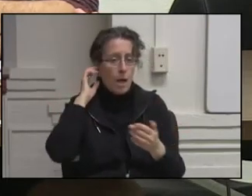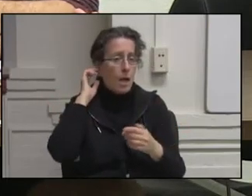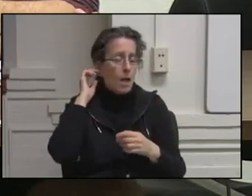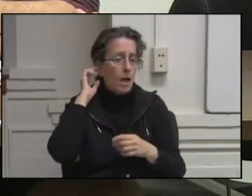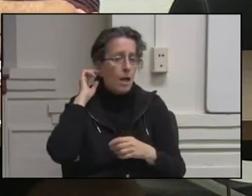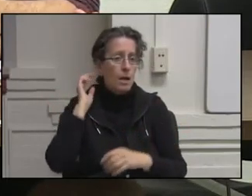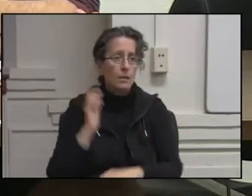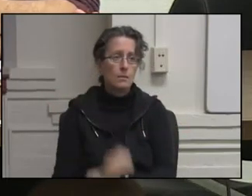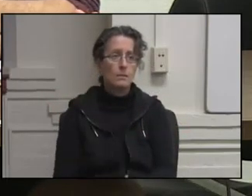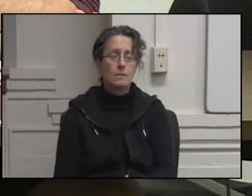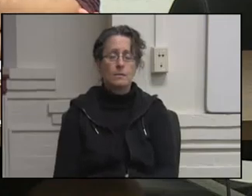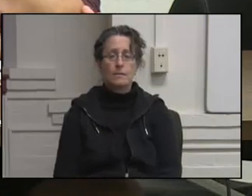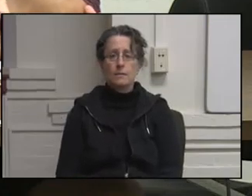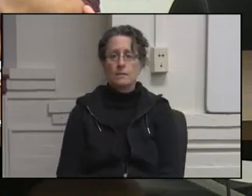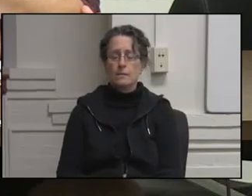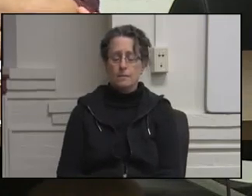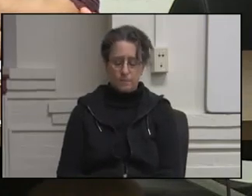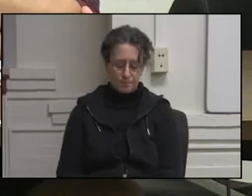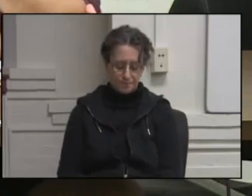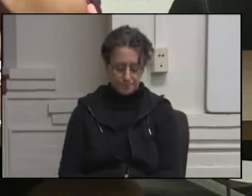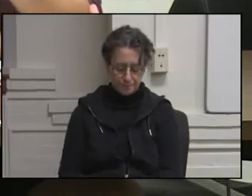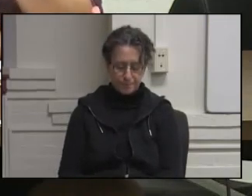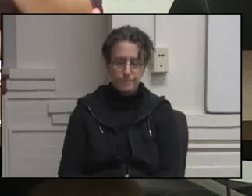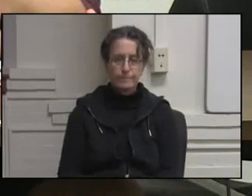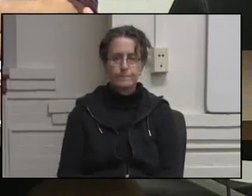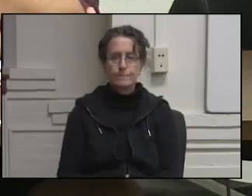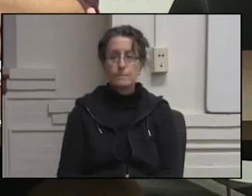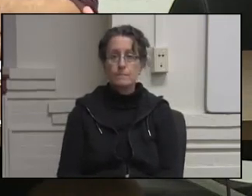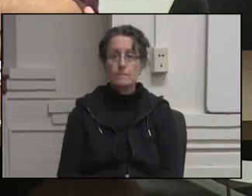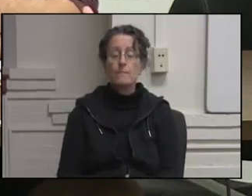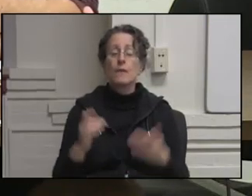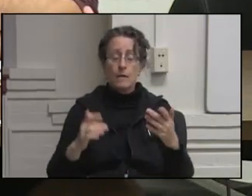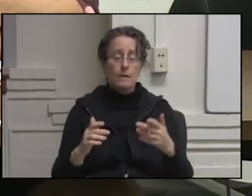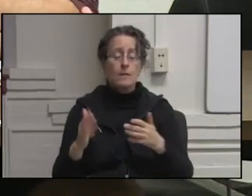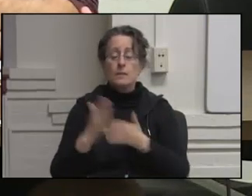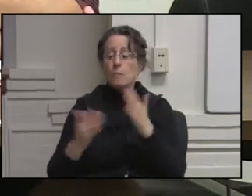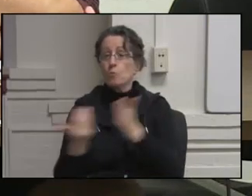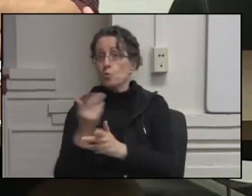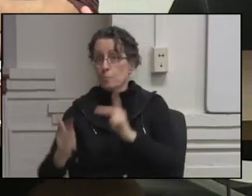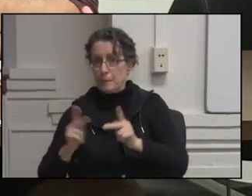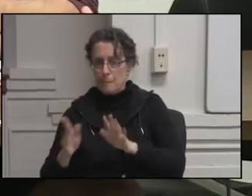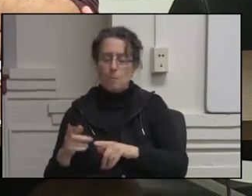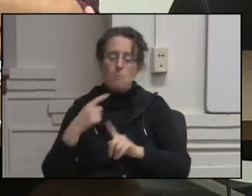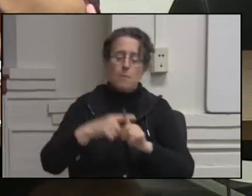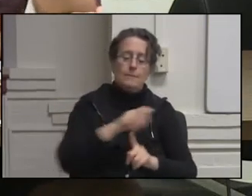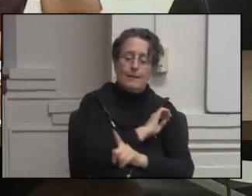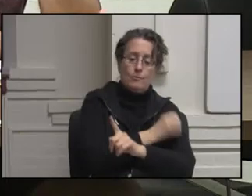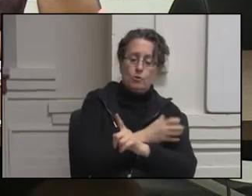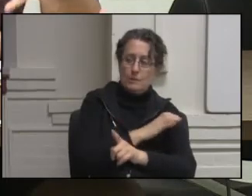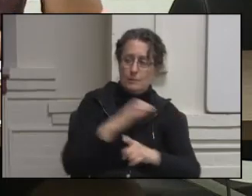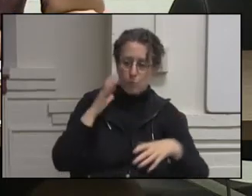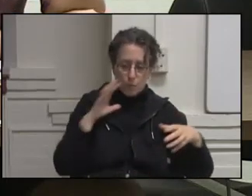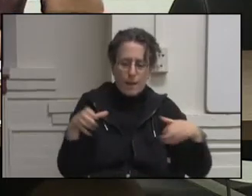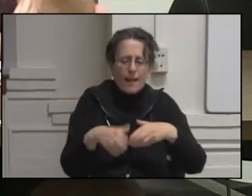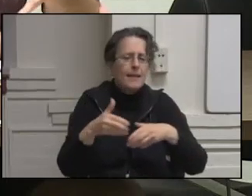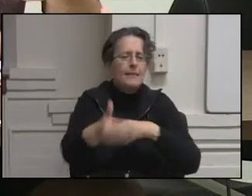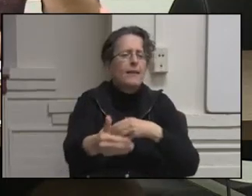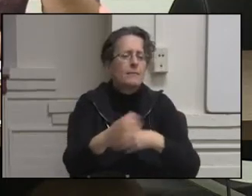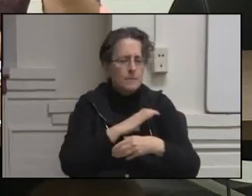to and the rest of the Energy Committee will be at our next Energy Committee meeting, where we'll have an agenda item to discuss this work